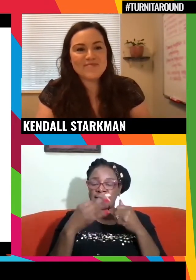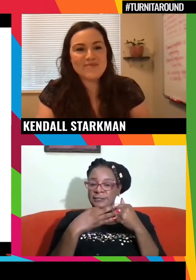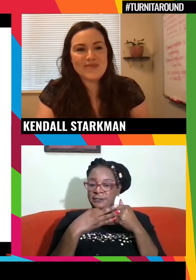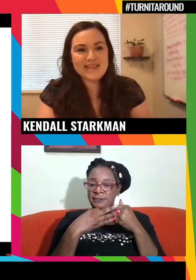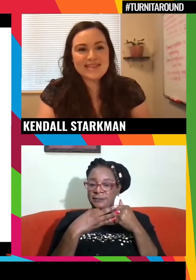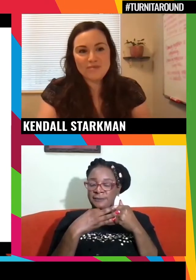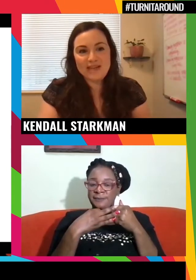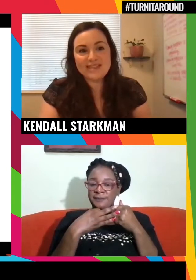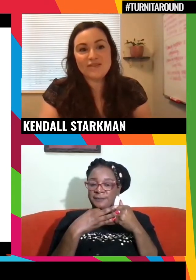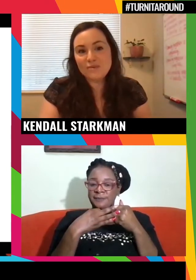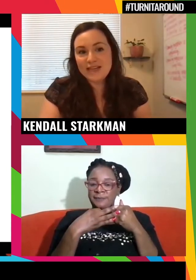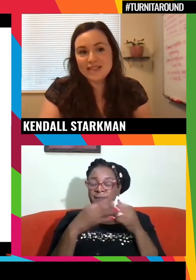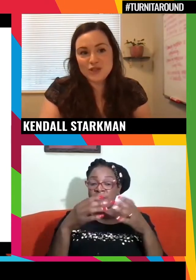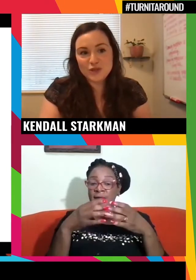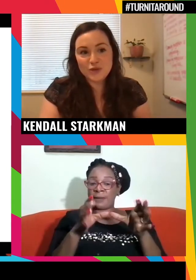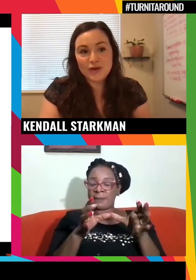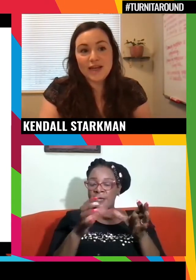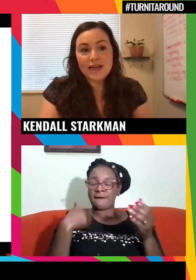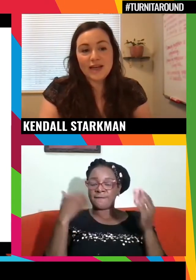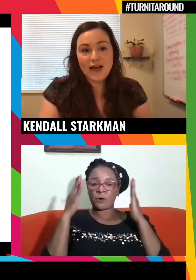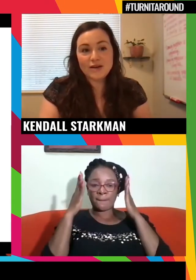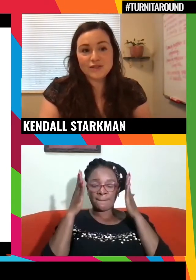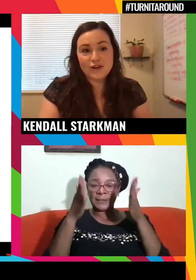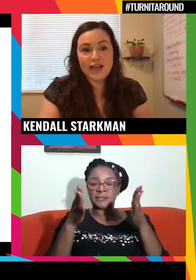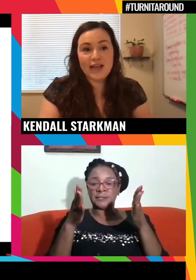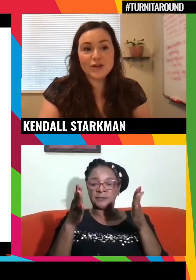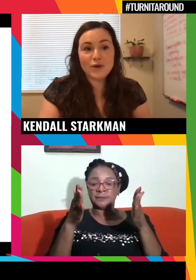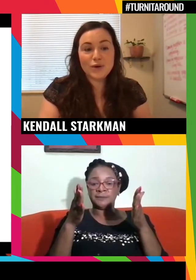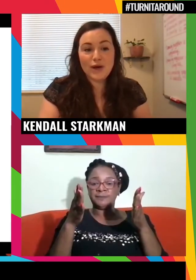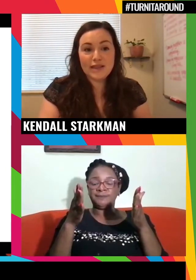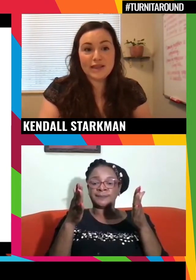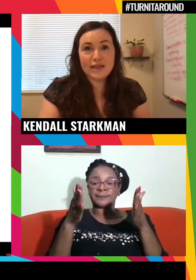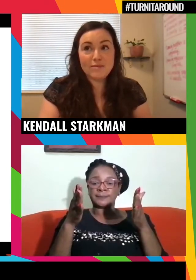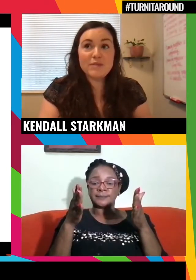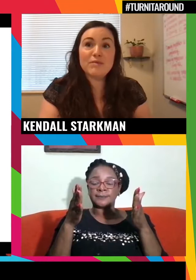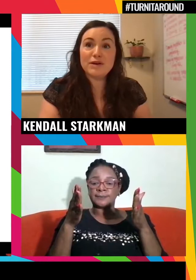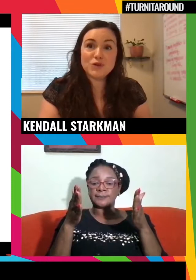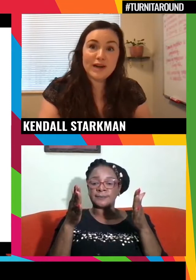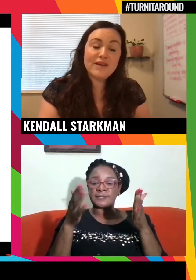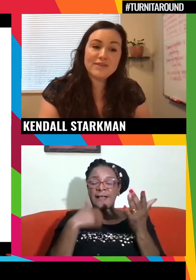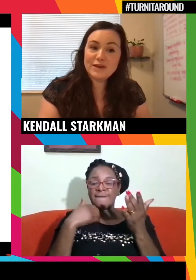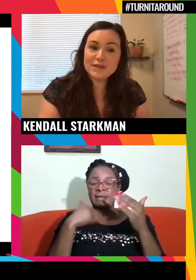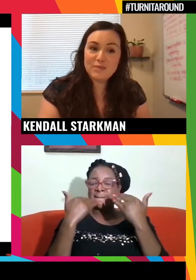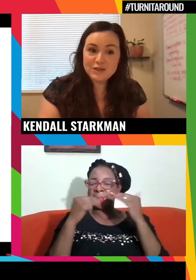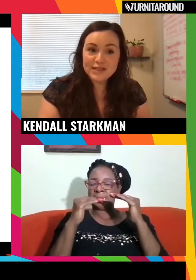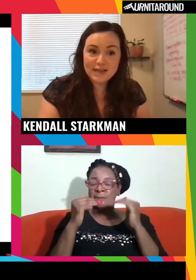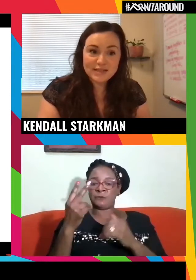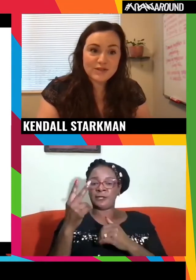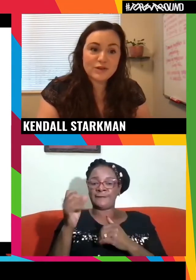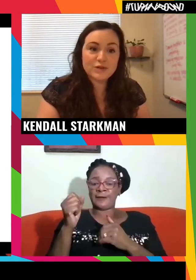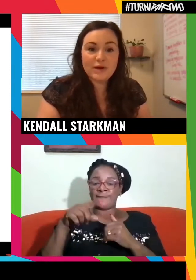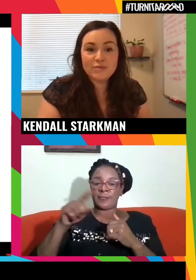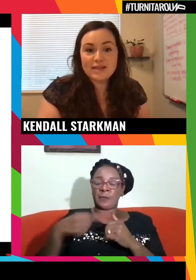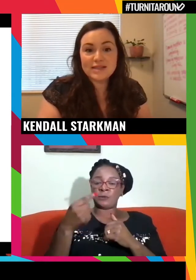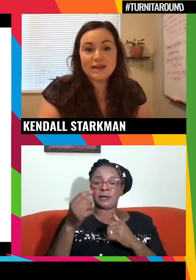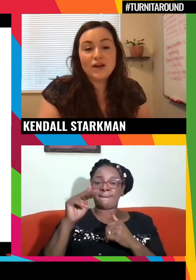2018, these companies have committed to diverting at a minimum of 25,000 metric tons